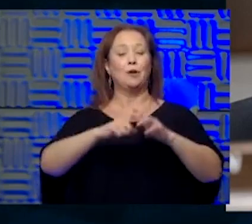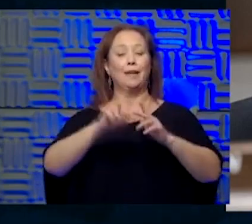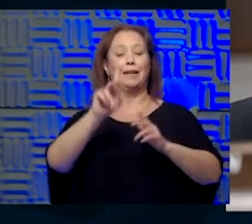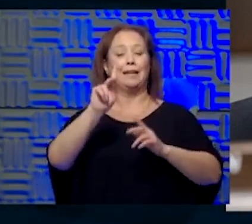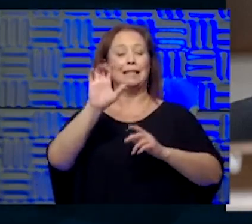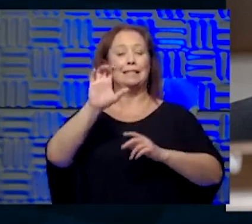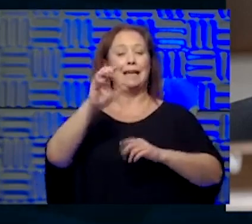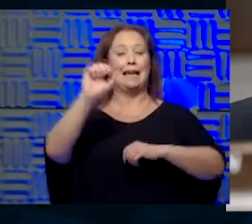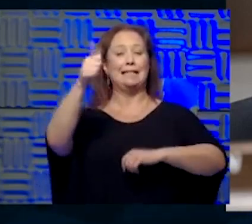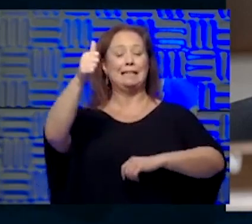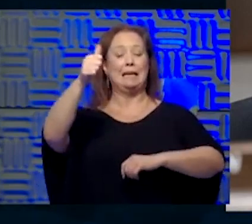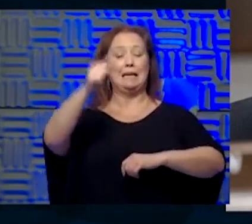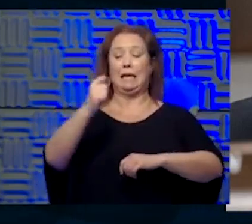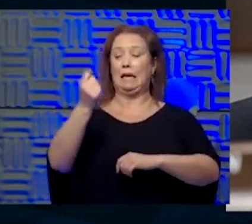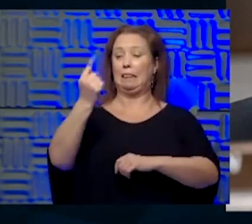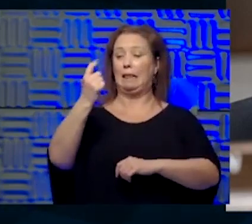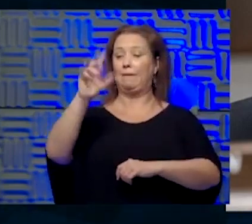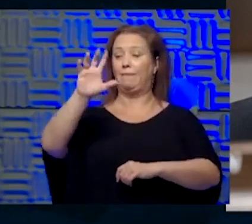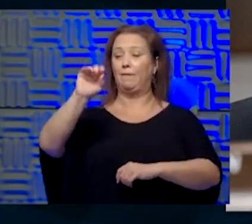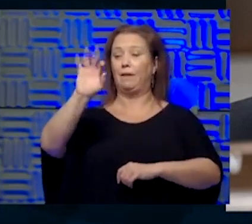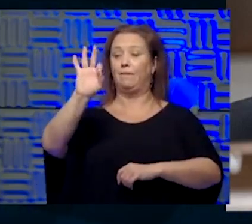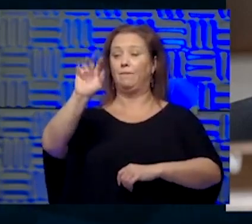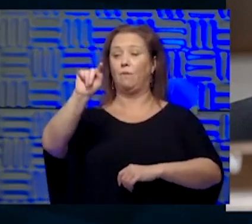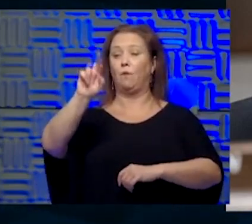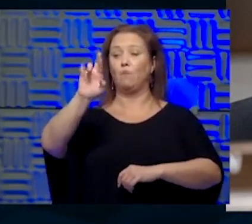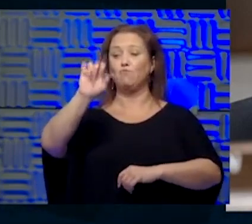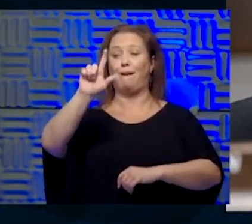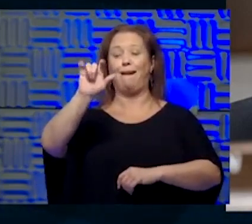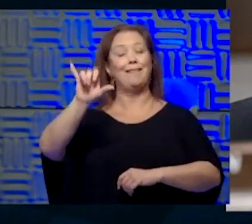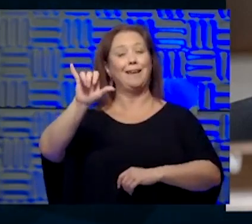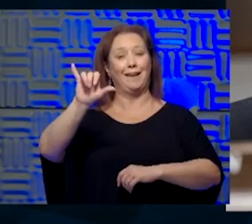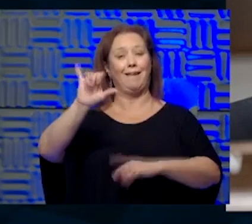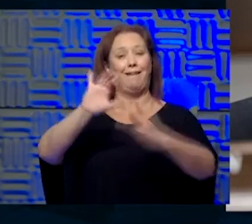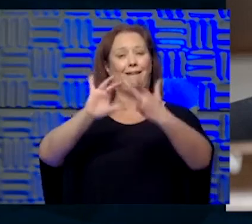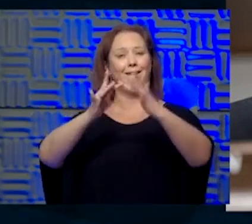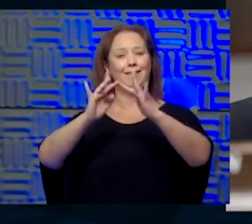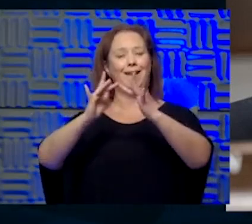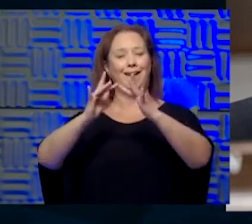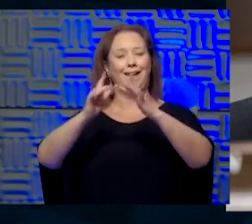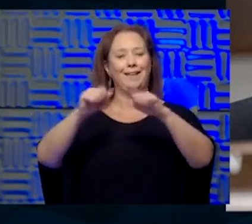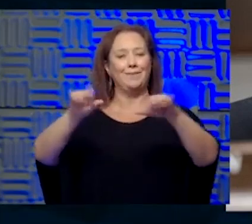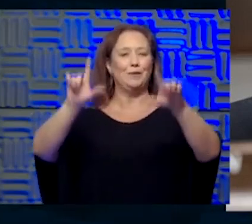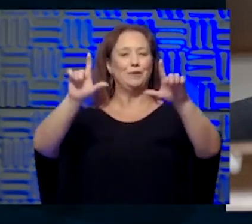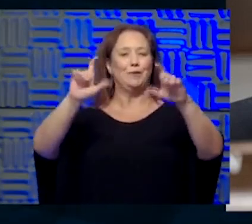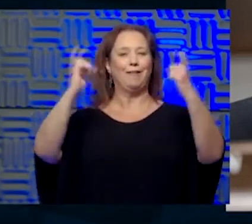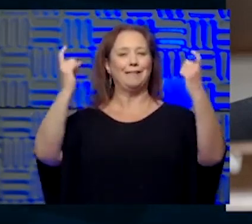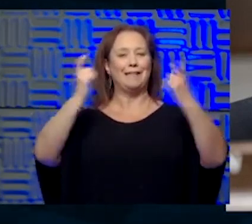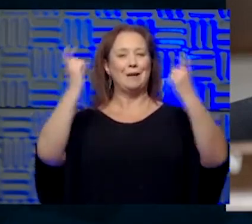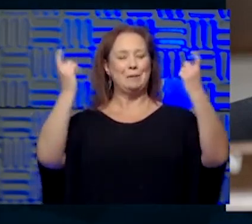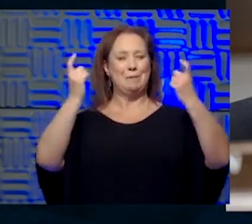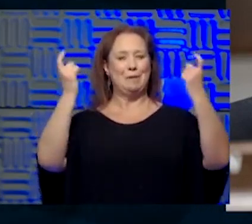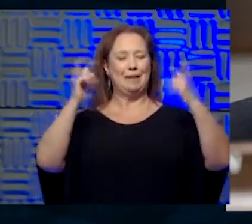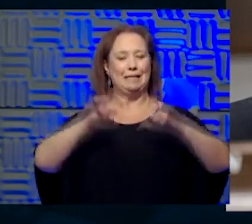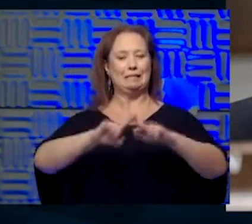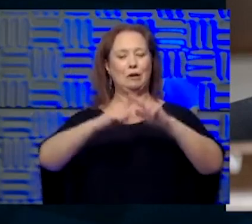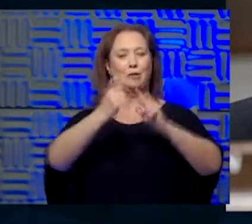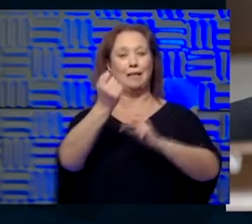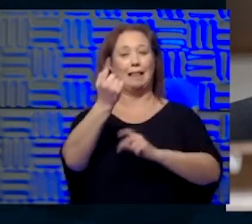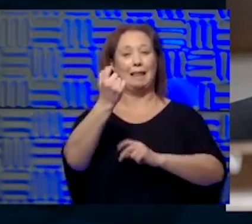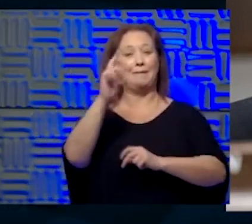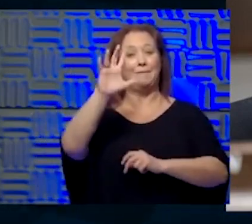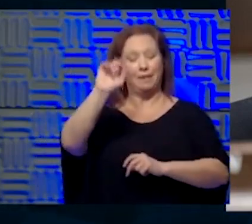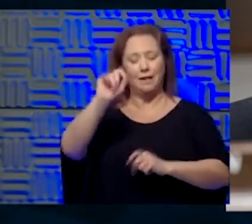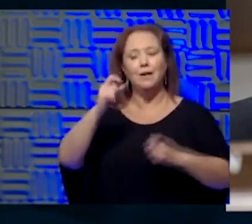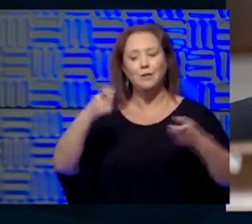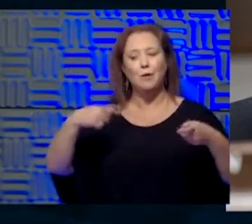then 11:50 Fort Riley, a virtual Memorial Day ceremony starts at 11:50. So there